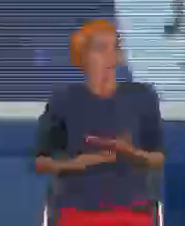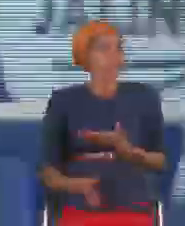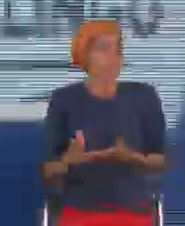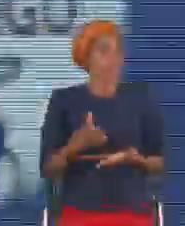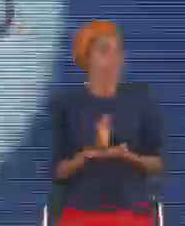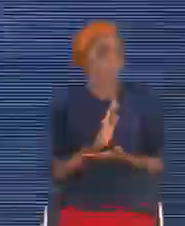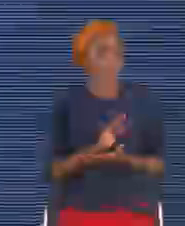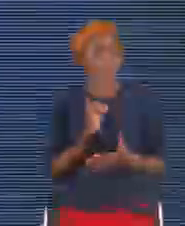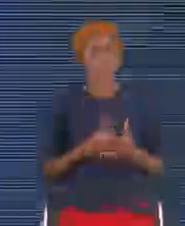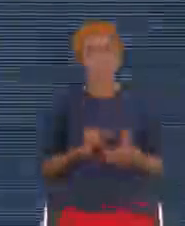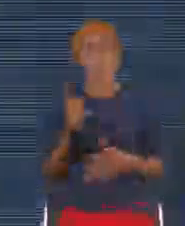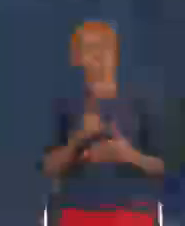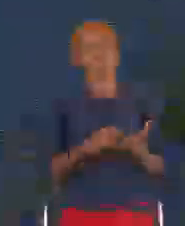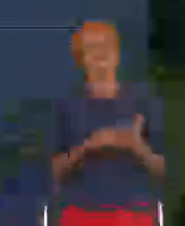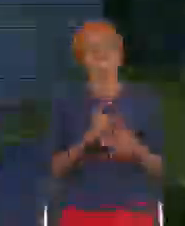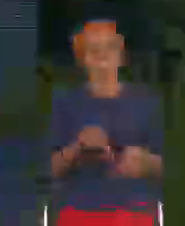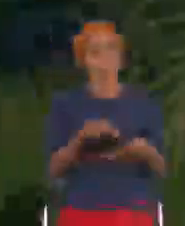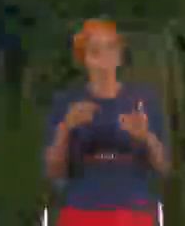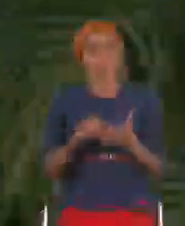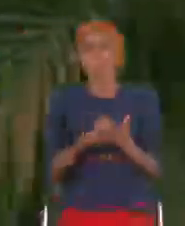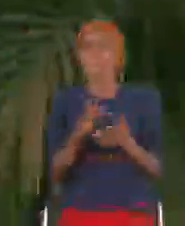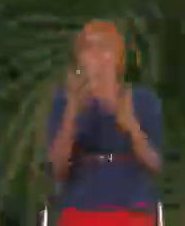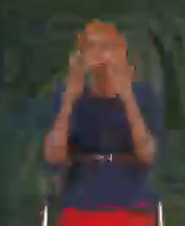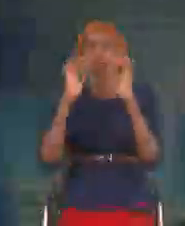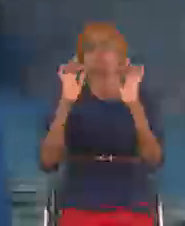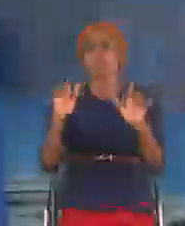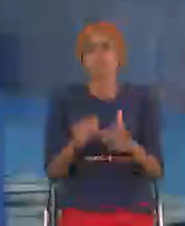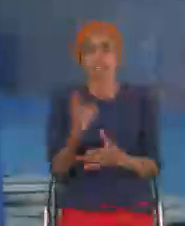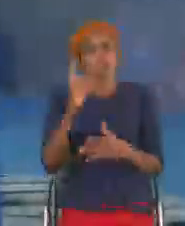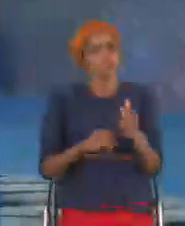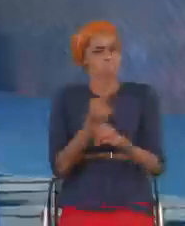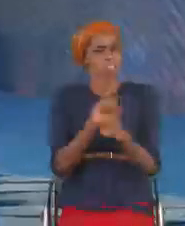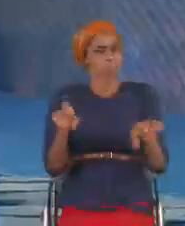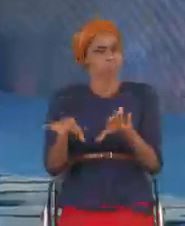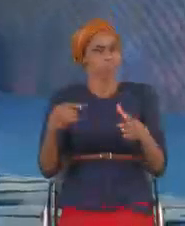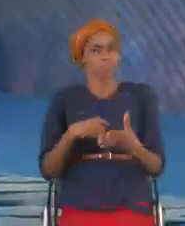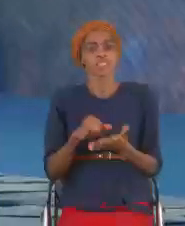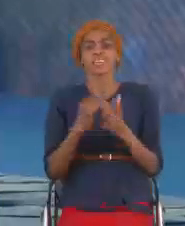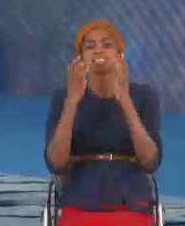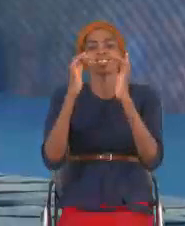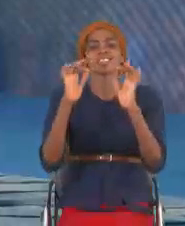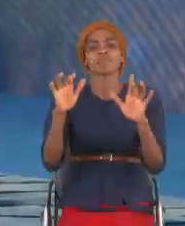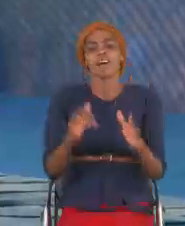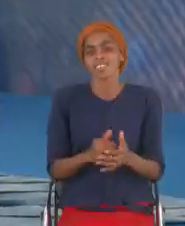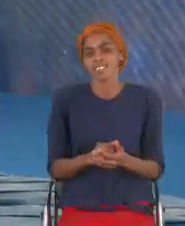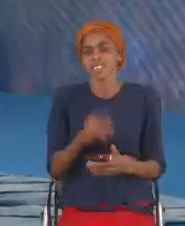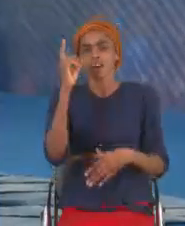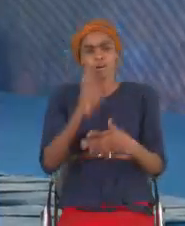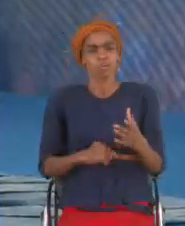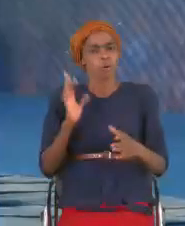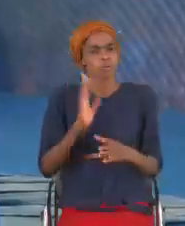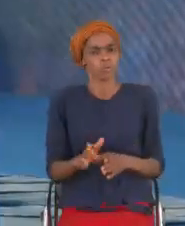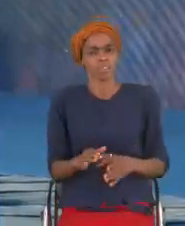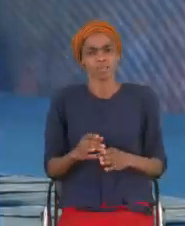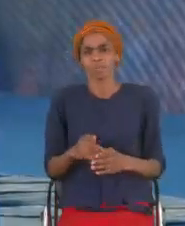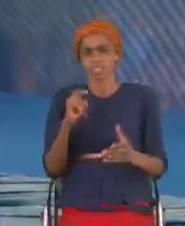new birth do me? That's profane. What will salvation do me? That's profane. What will the ticket to heaven